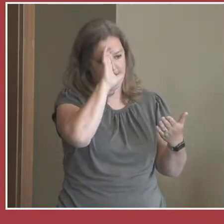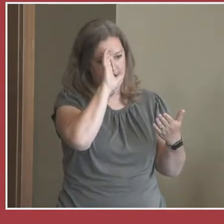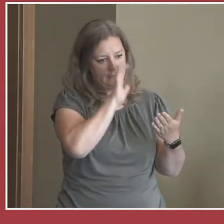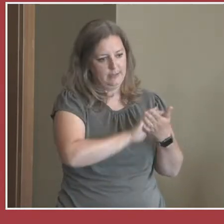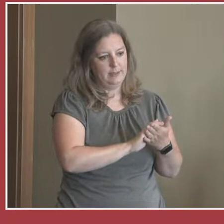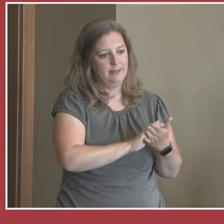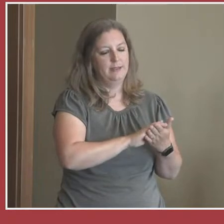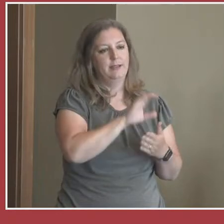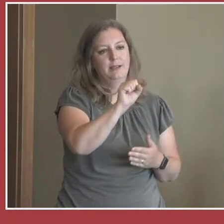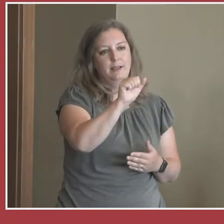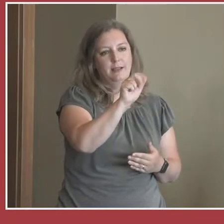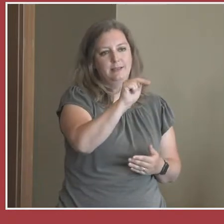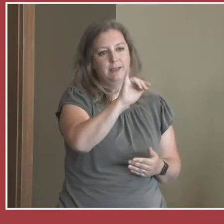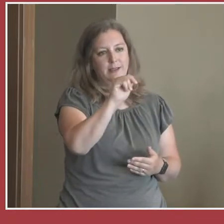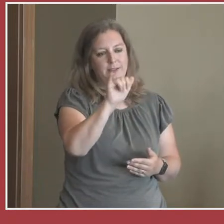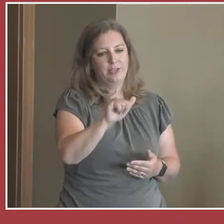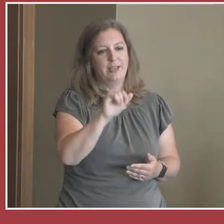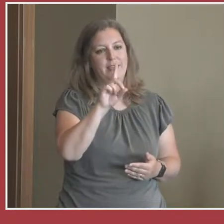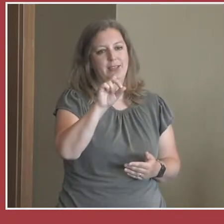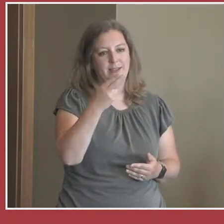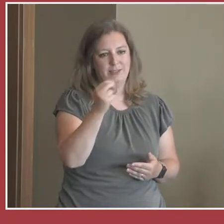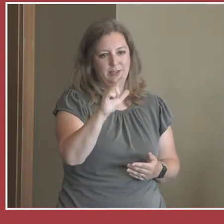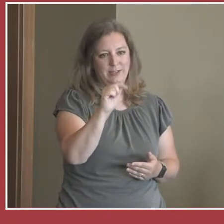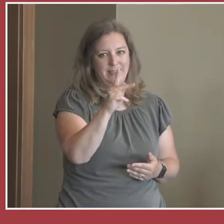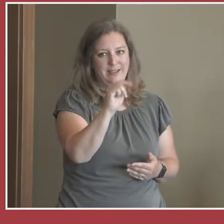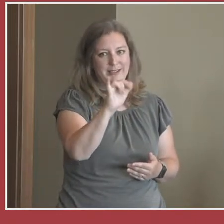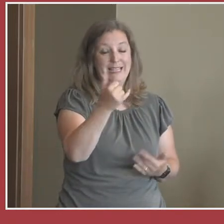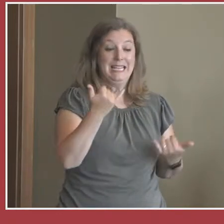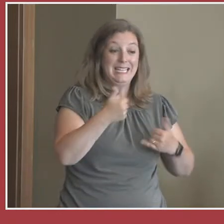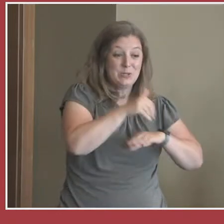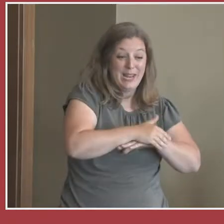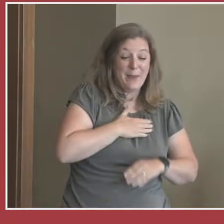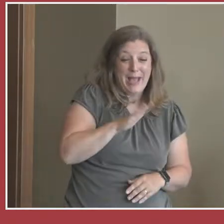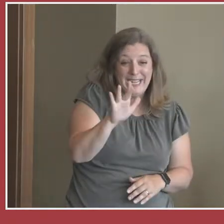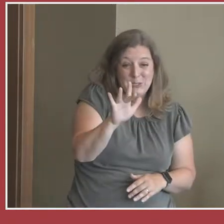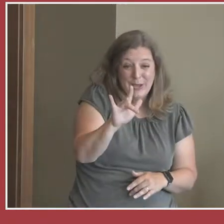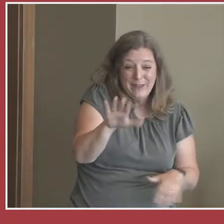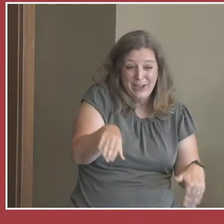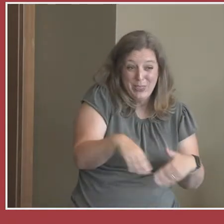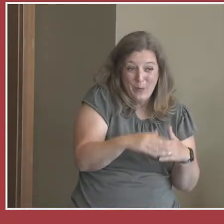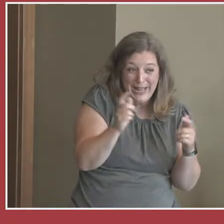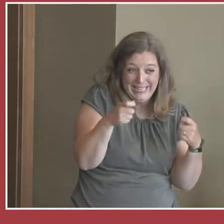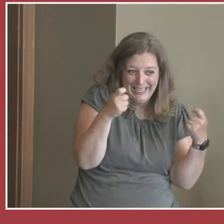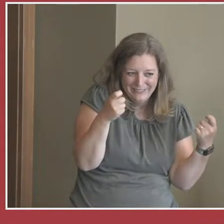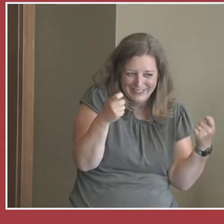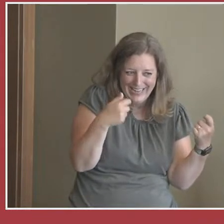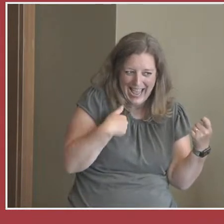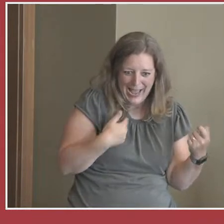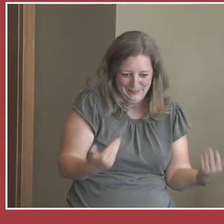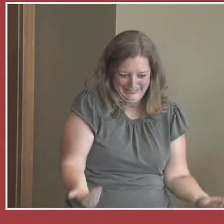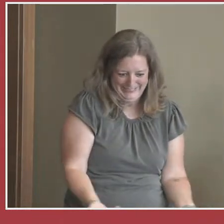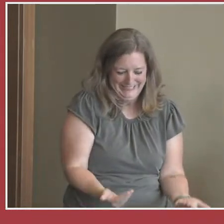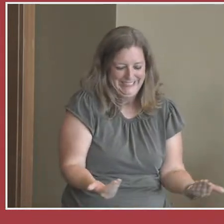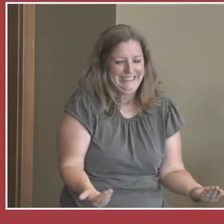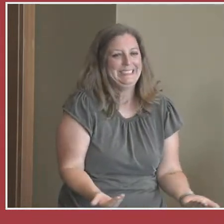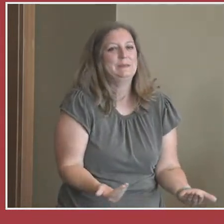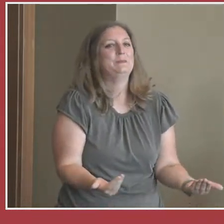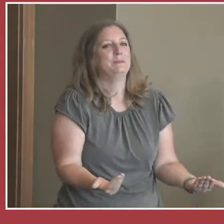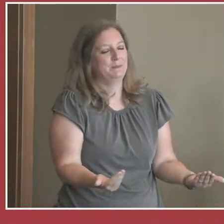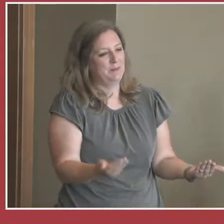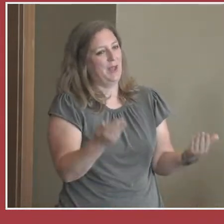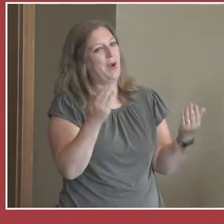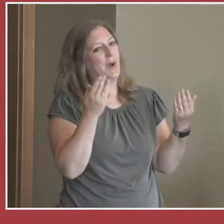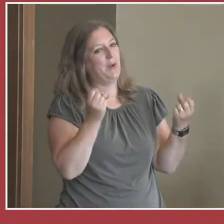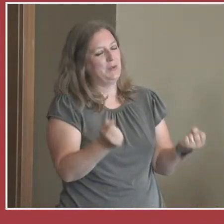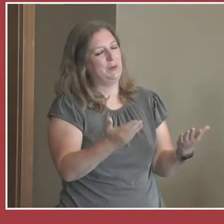husband, Sanjay Dalakia. Tonight is my 25th wedding anniversary, and I am here. And